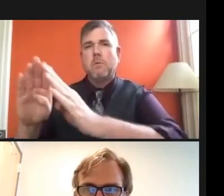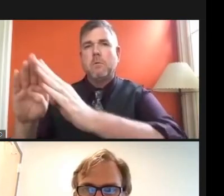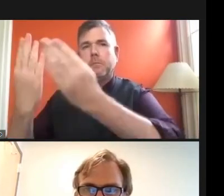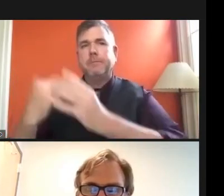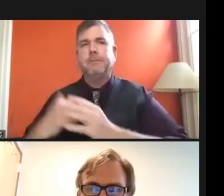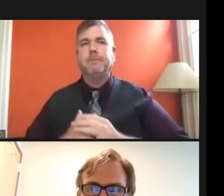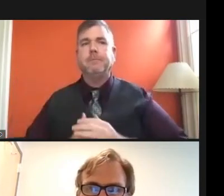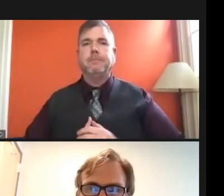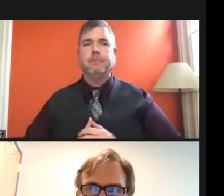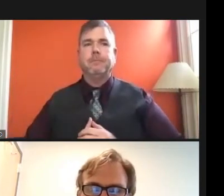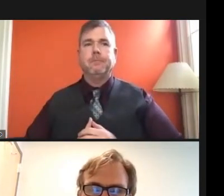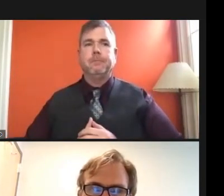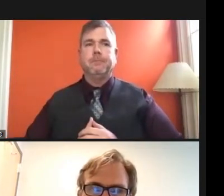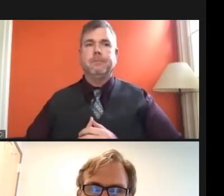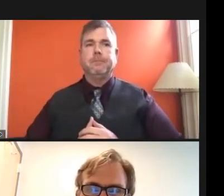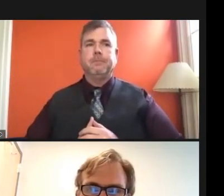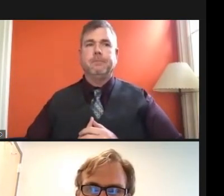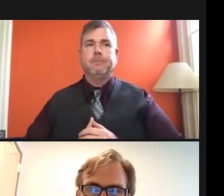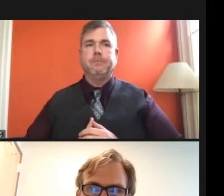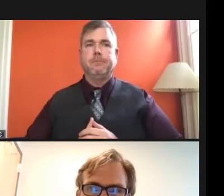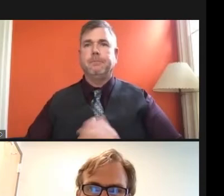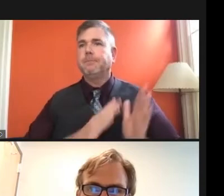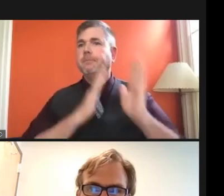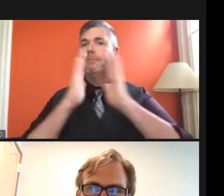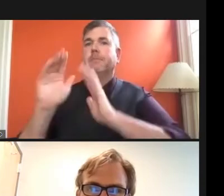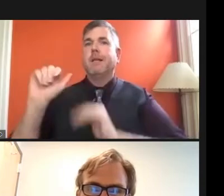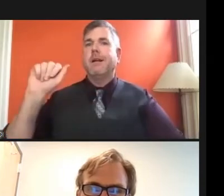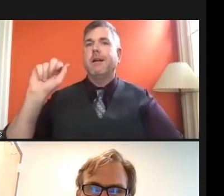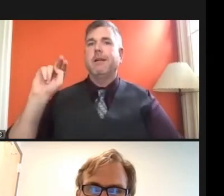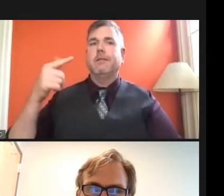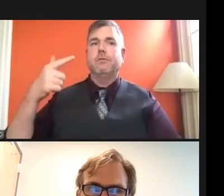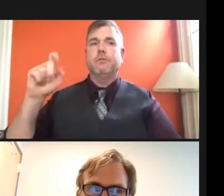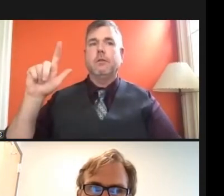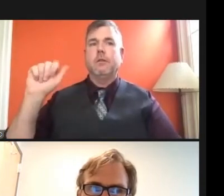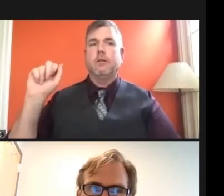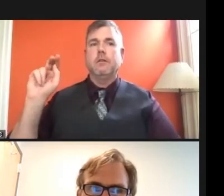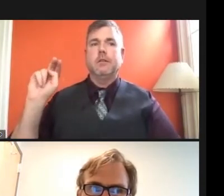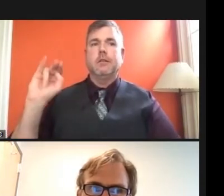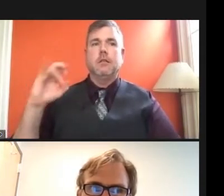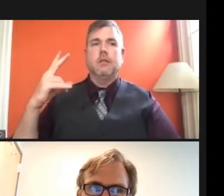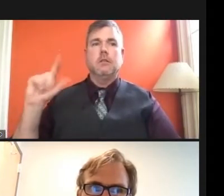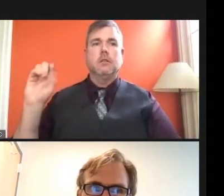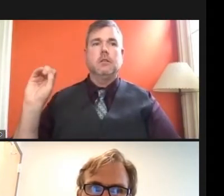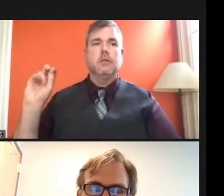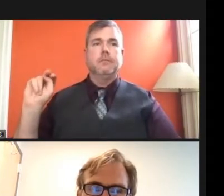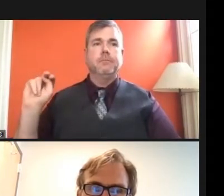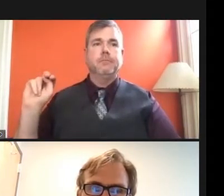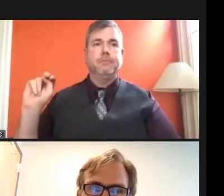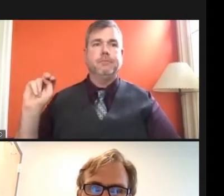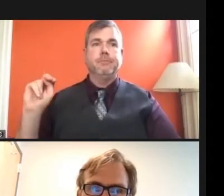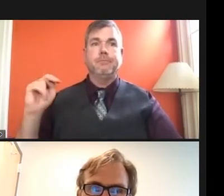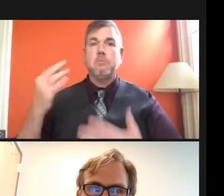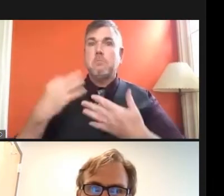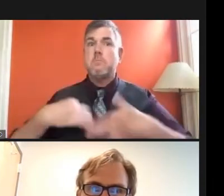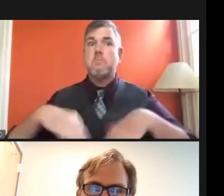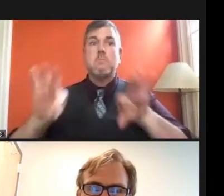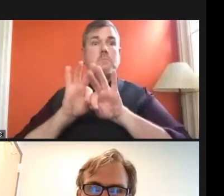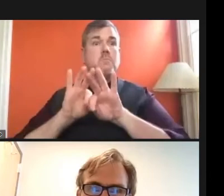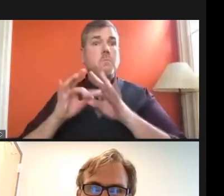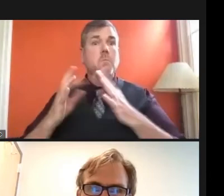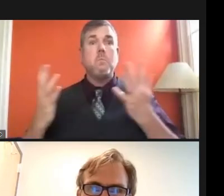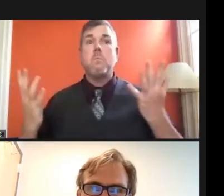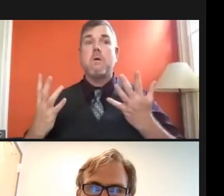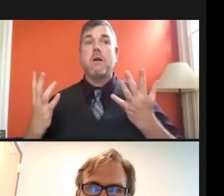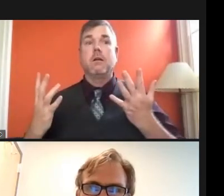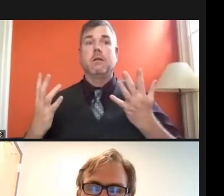people masking and sanitizing and staying 6 feet apart. I think, we're very conscious about the economic health of